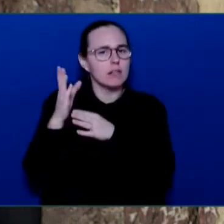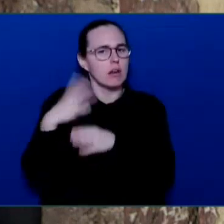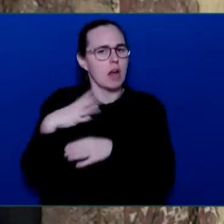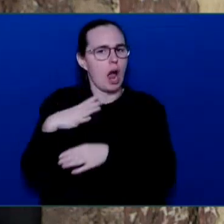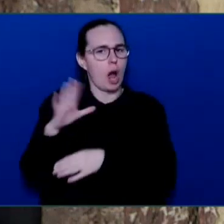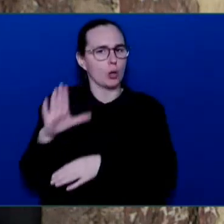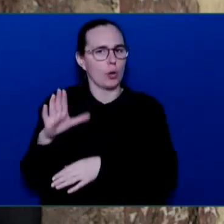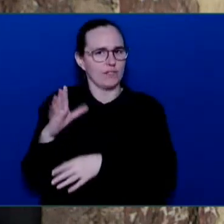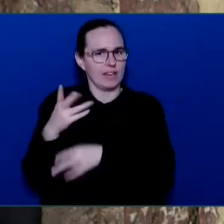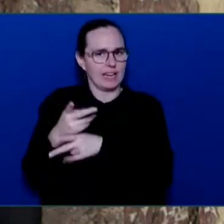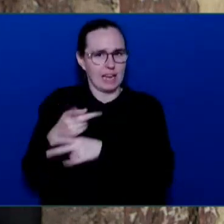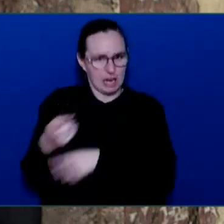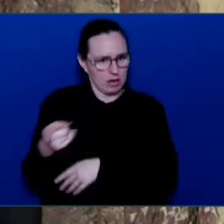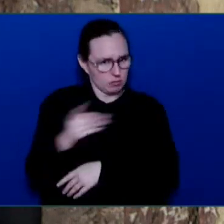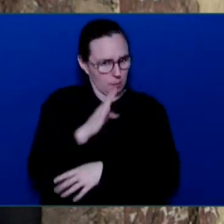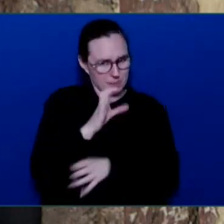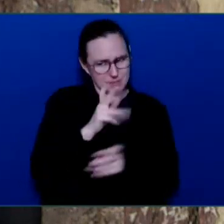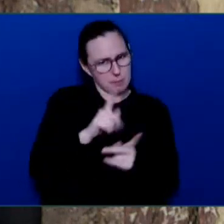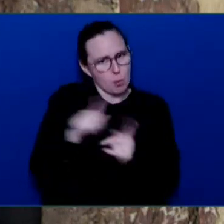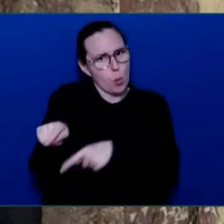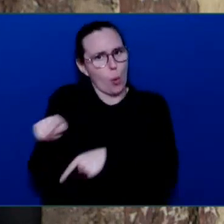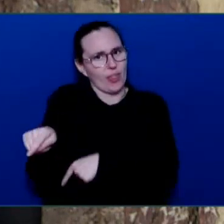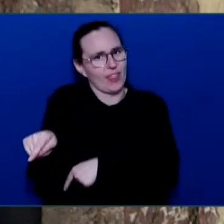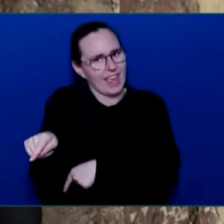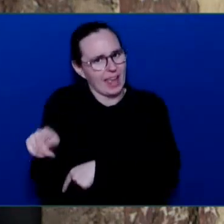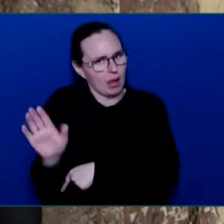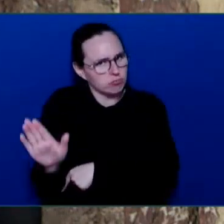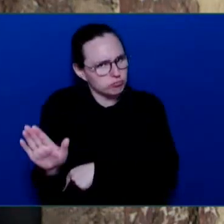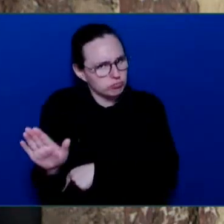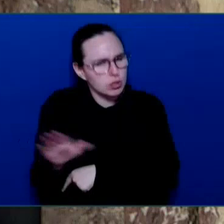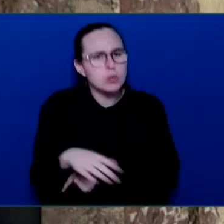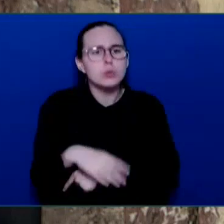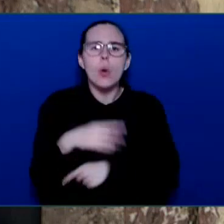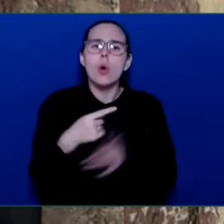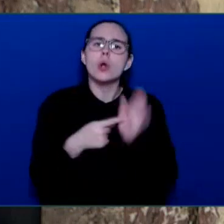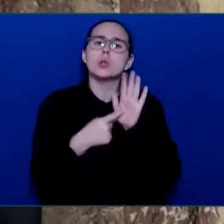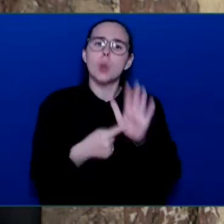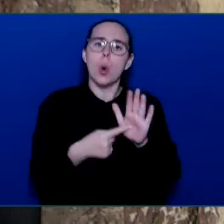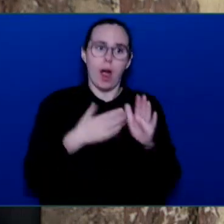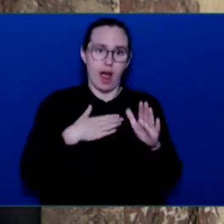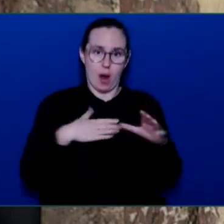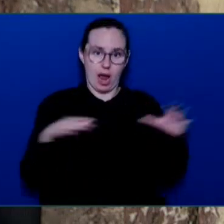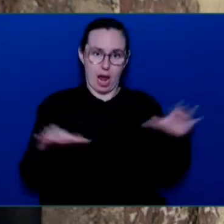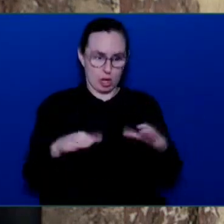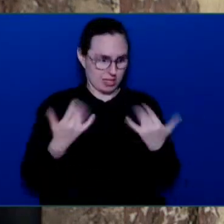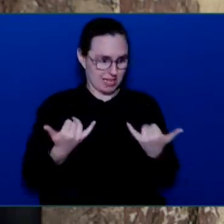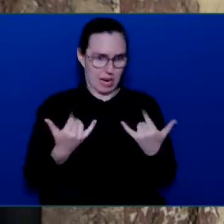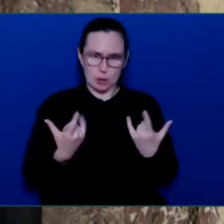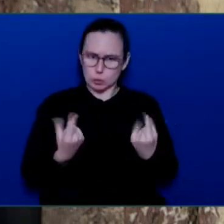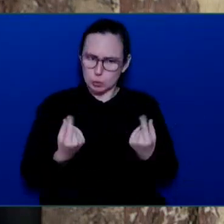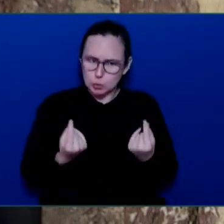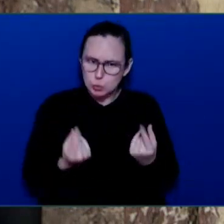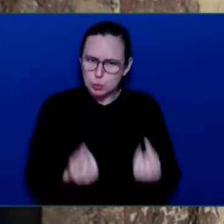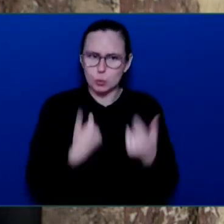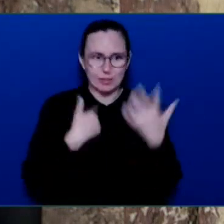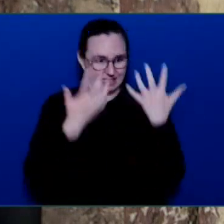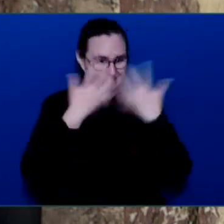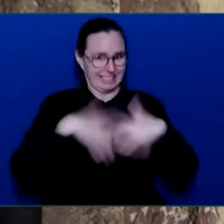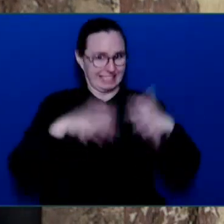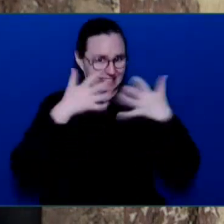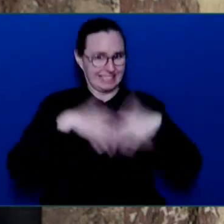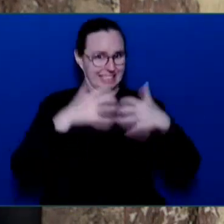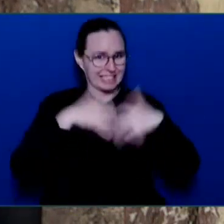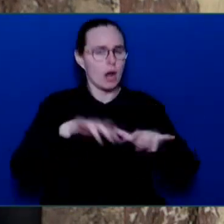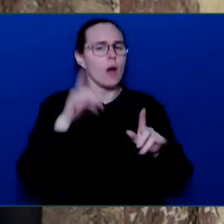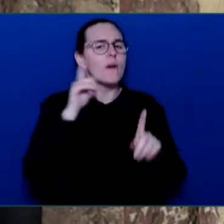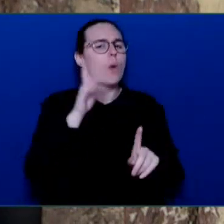determination to act now and to take the steps in the future to continue and to build out the cancer centre we need in the coming decade, when